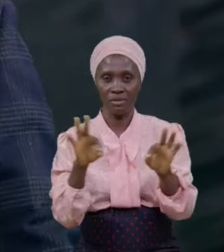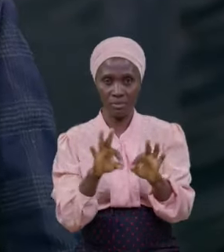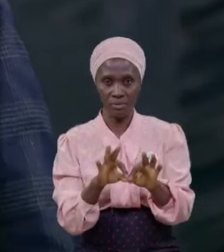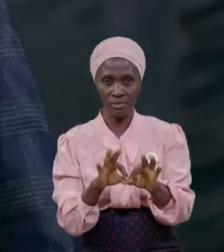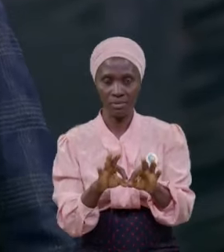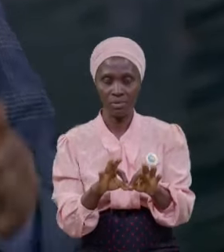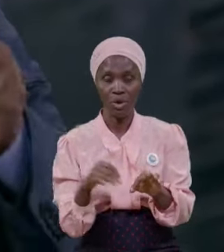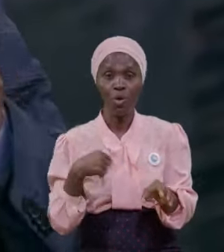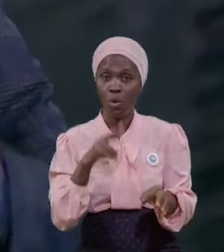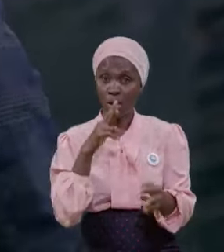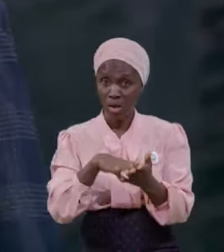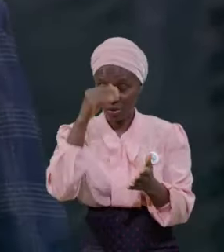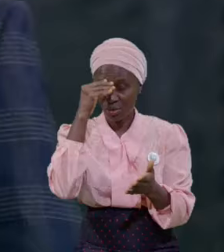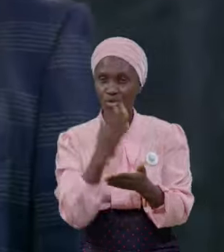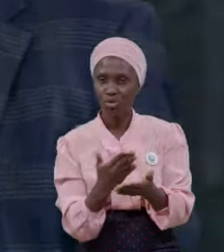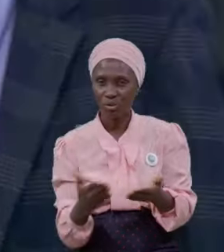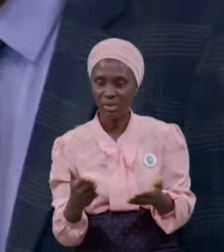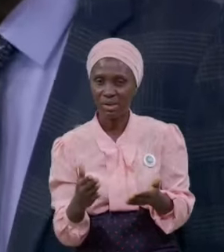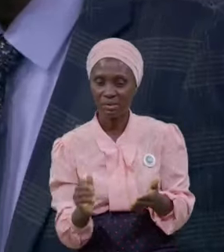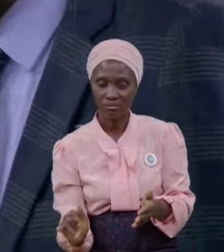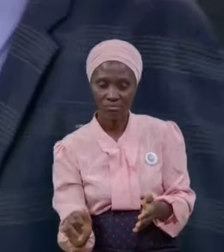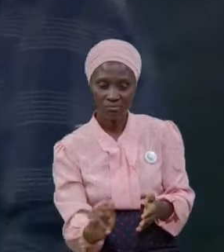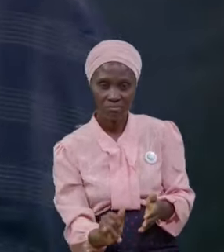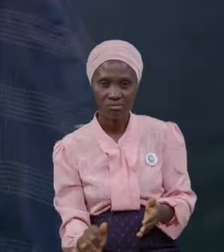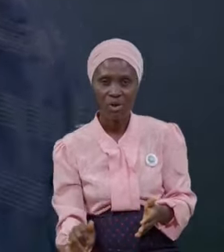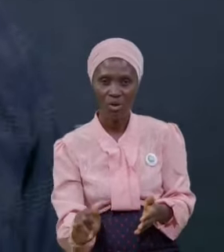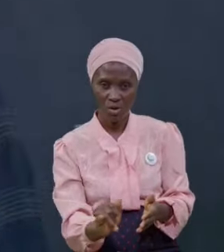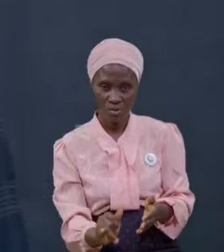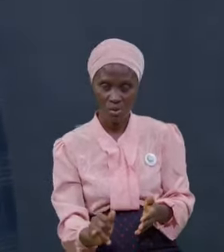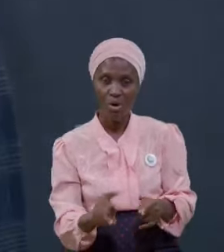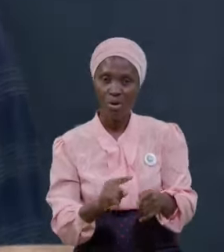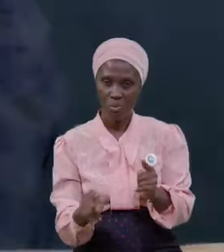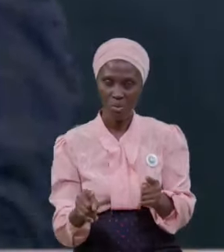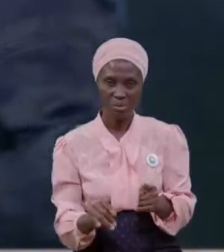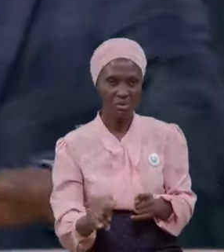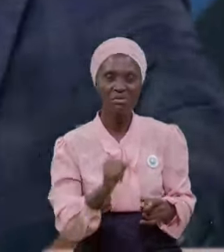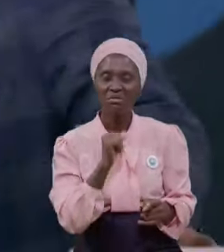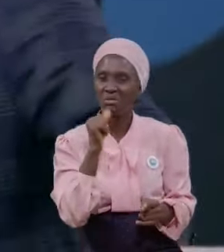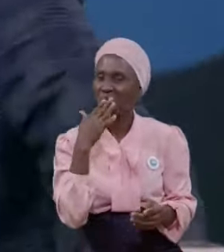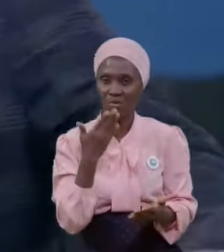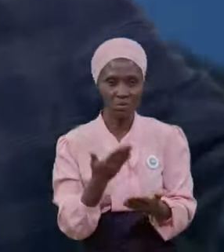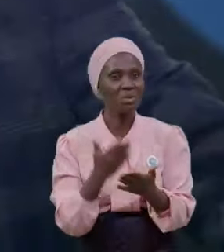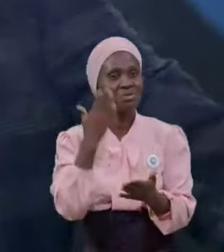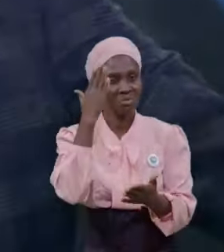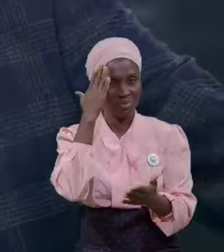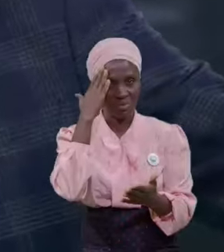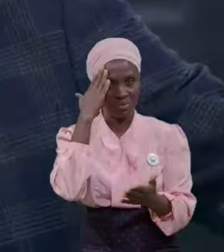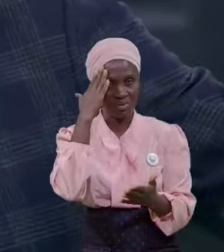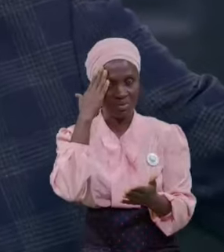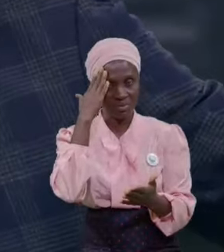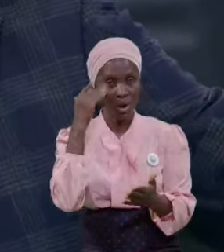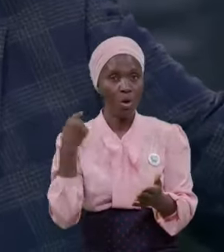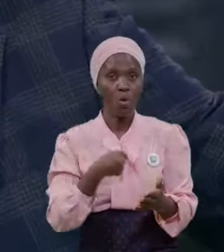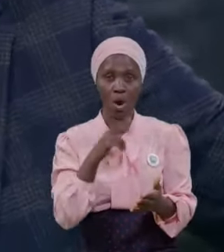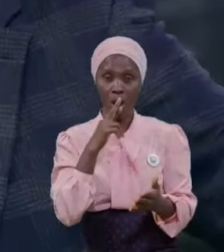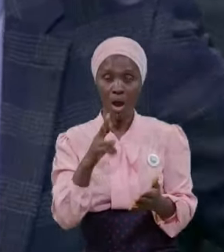still not well known. We're looking at the word in the mouth of everyone,